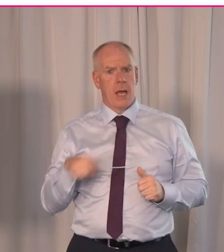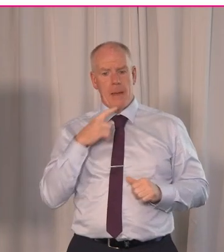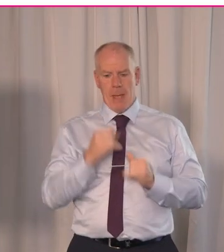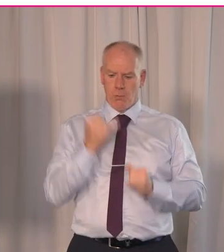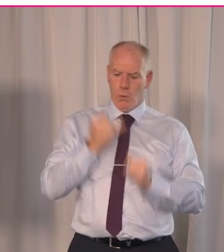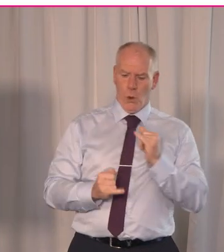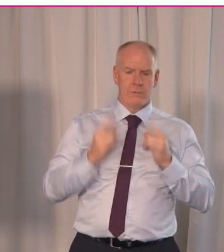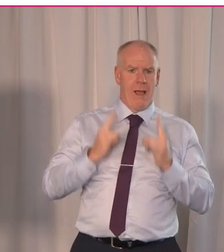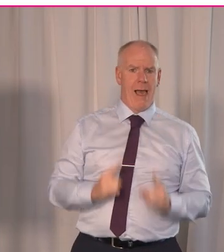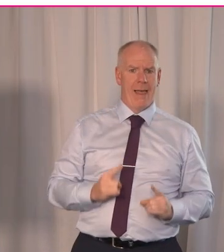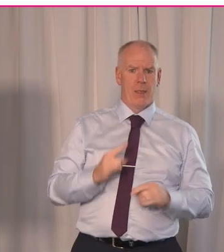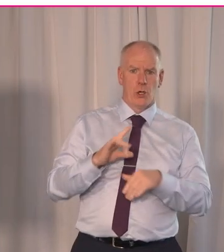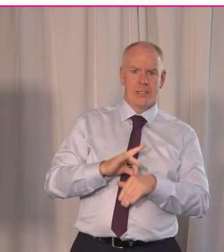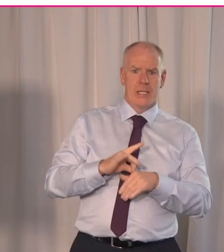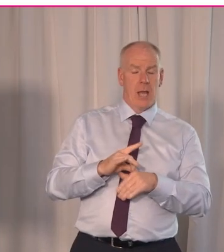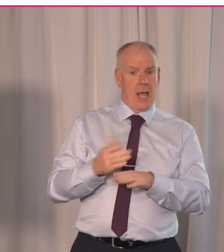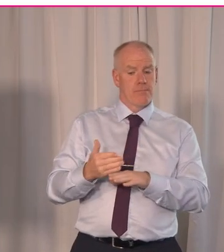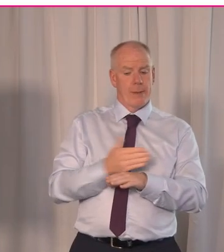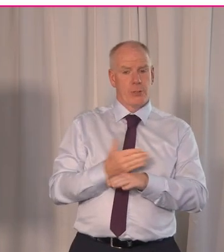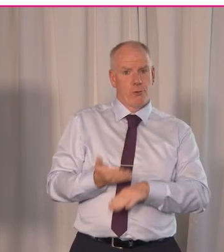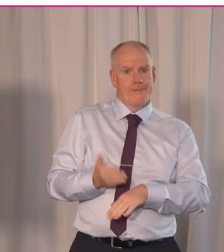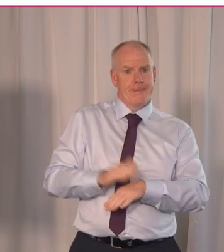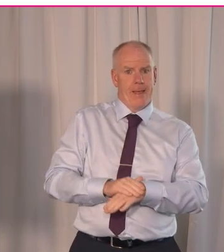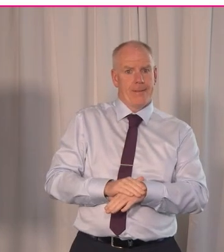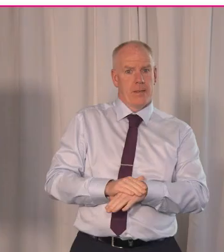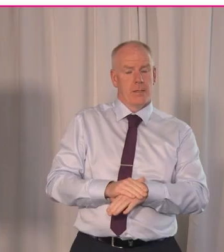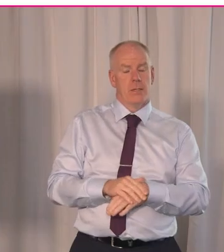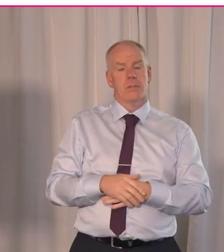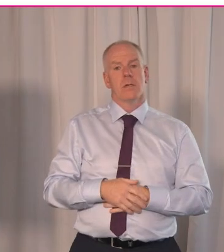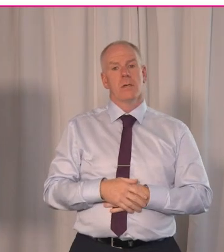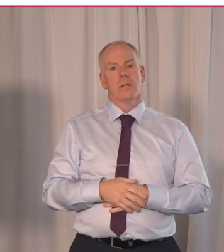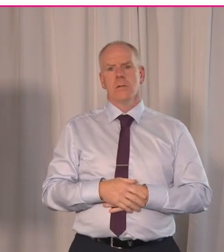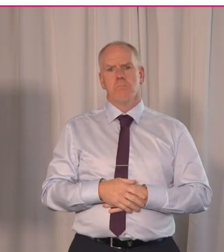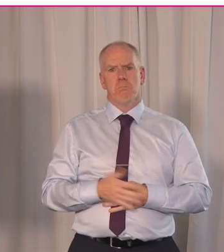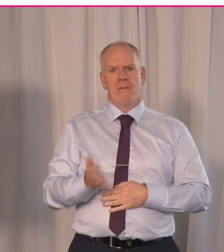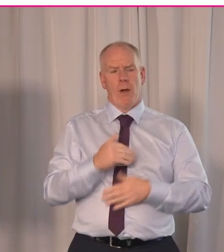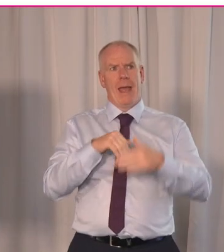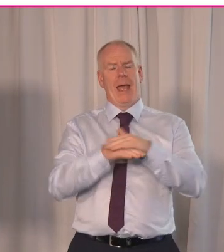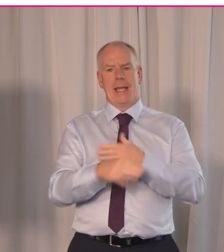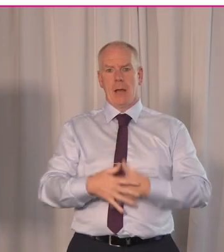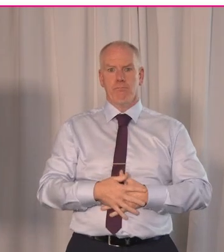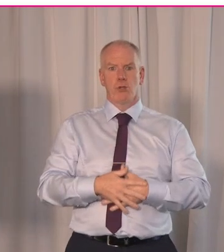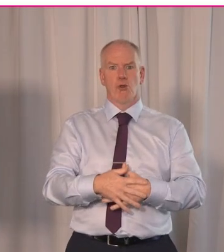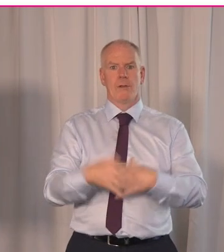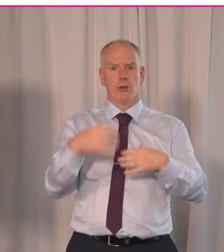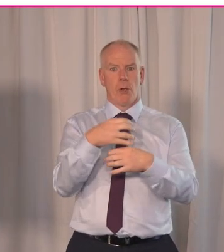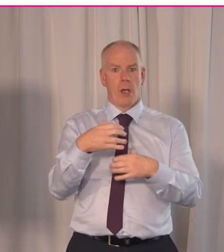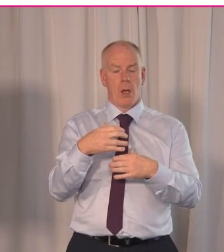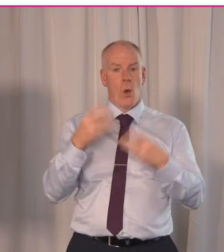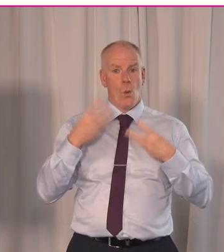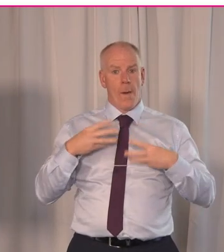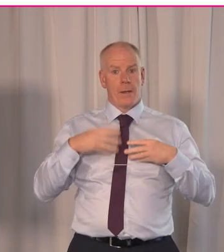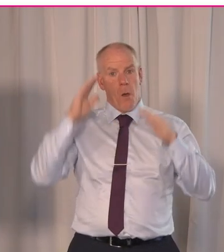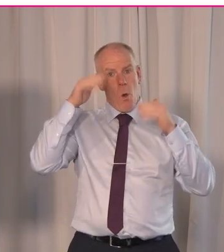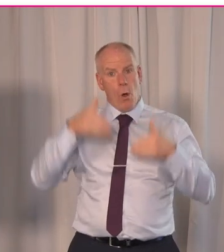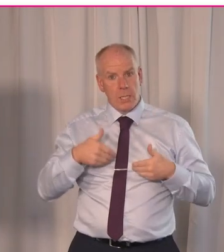health conditions and premature death. So even before accessing maternity care, autistic women may have